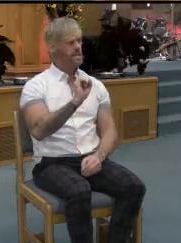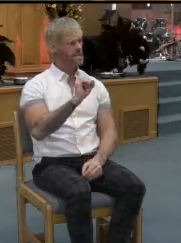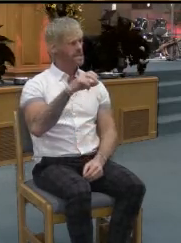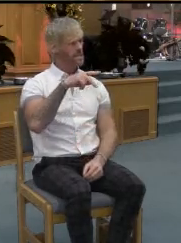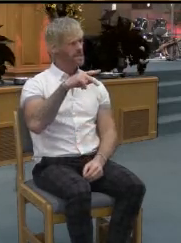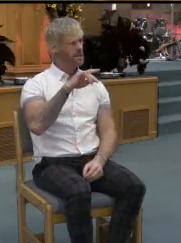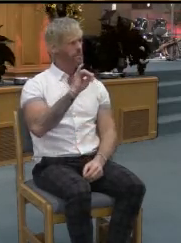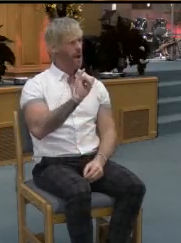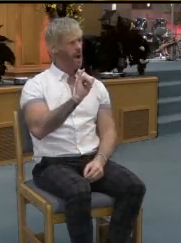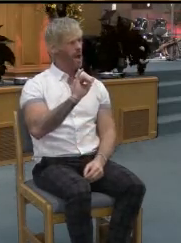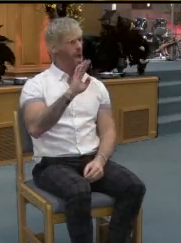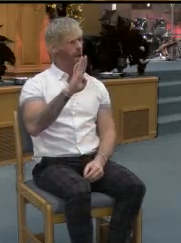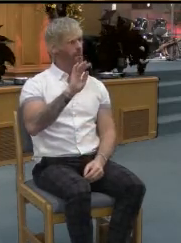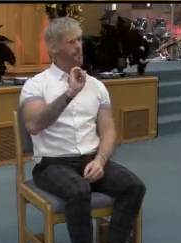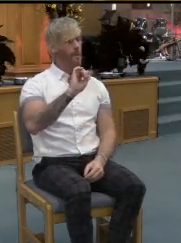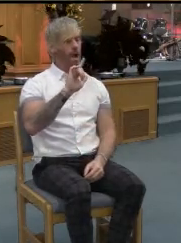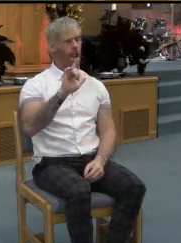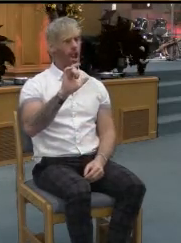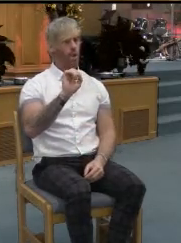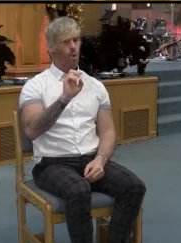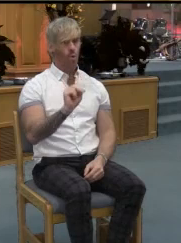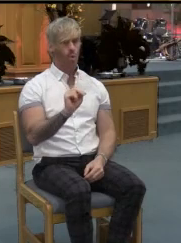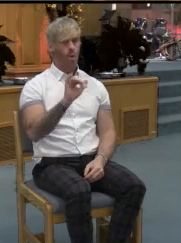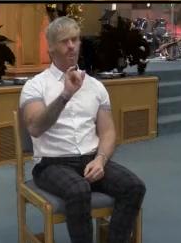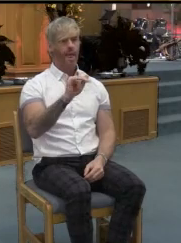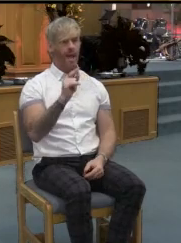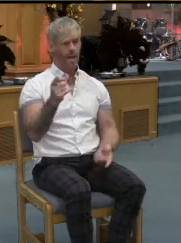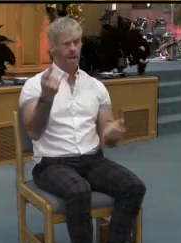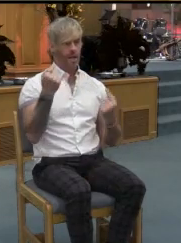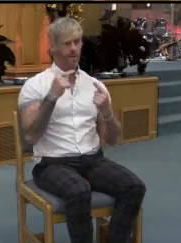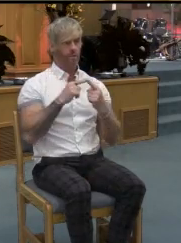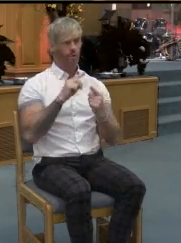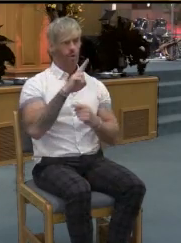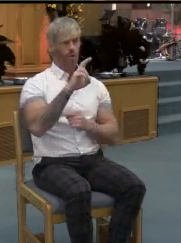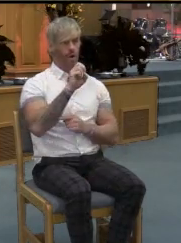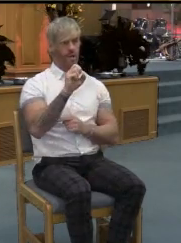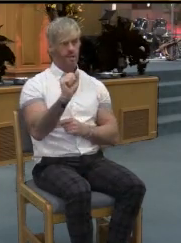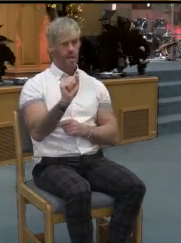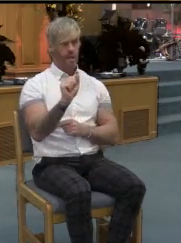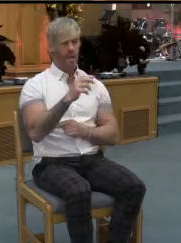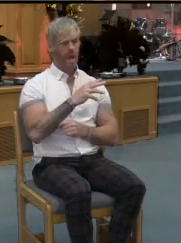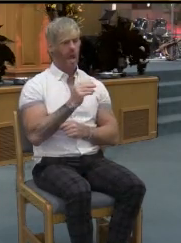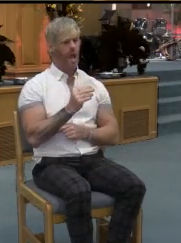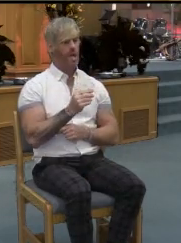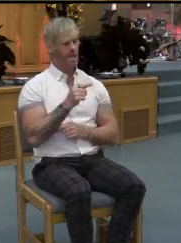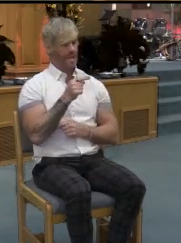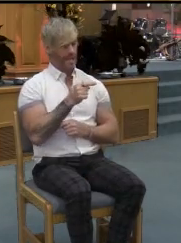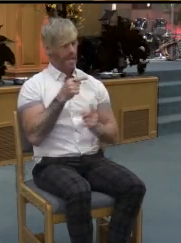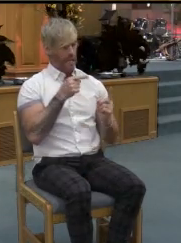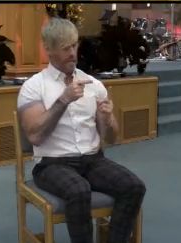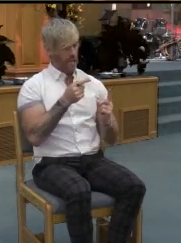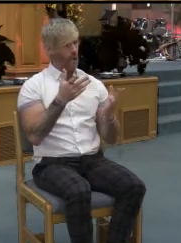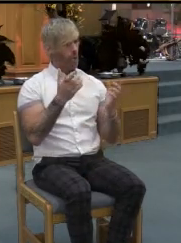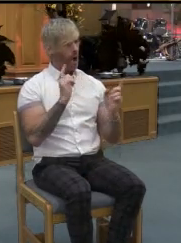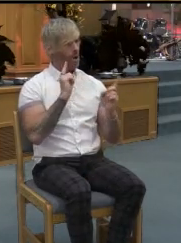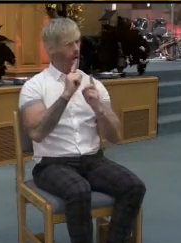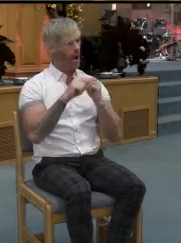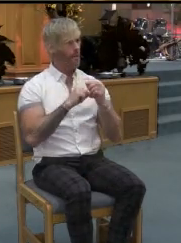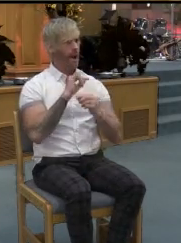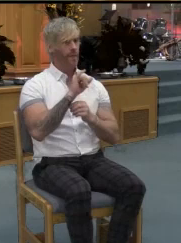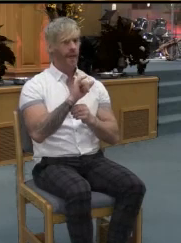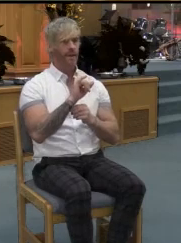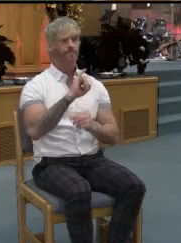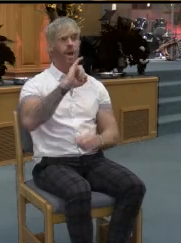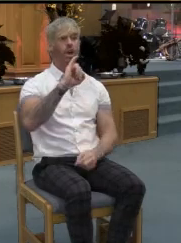come across the United States. And he wanted to talk about that. Now, look,